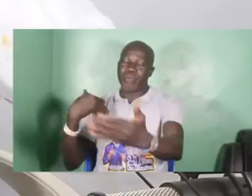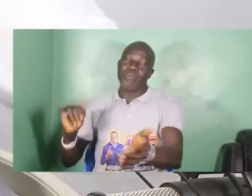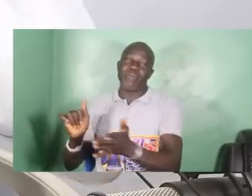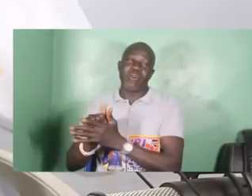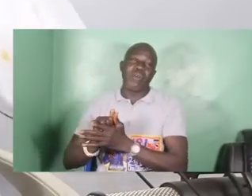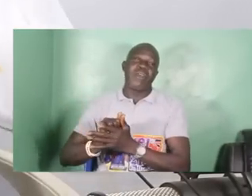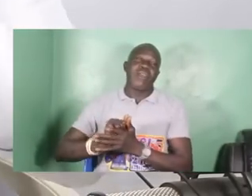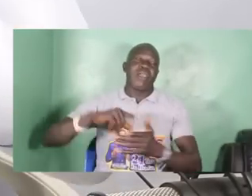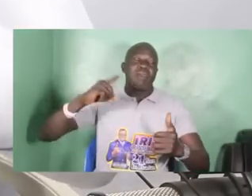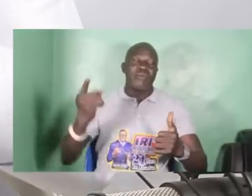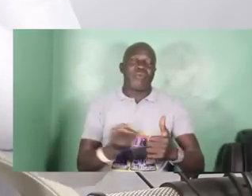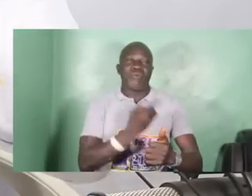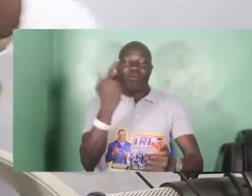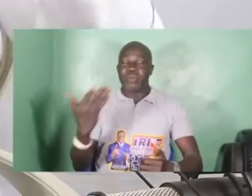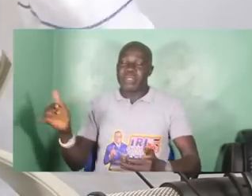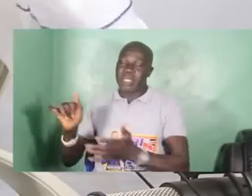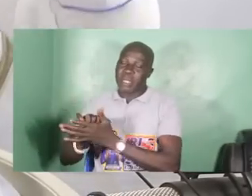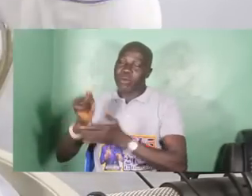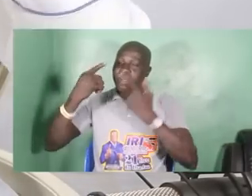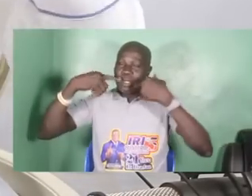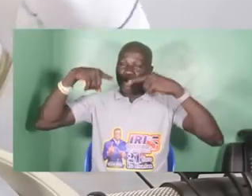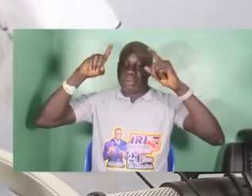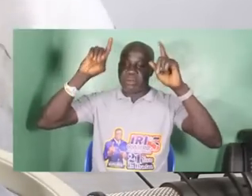je ki aja ye mo